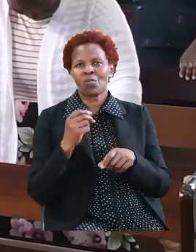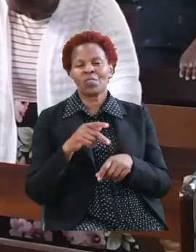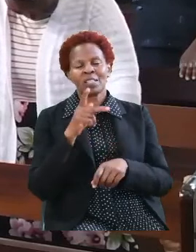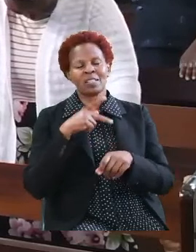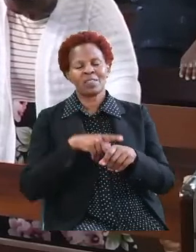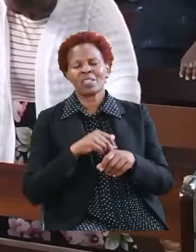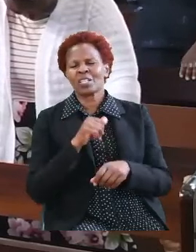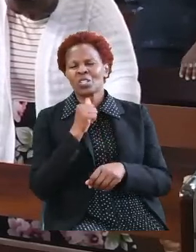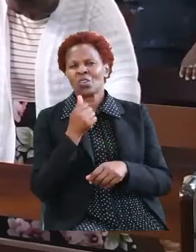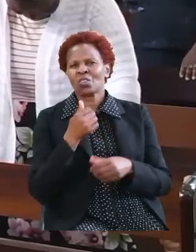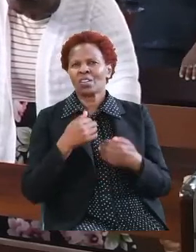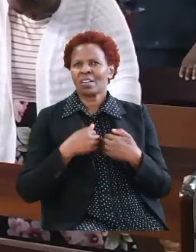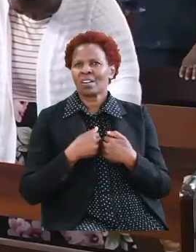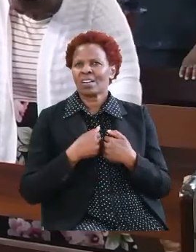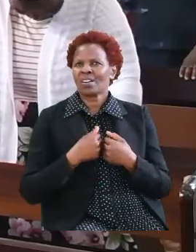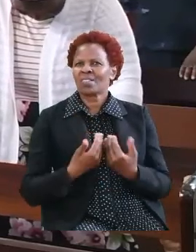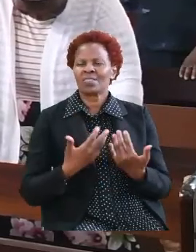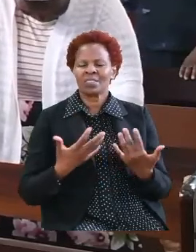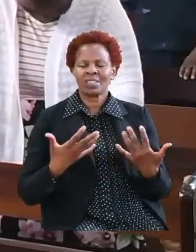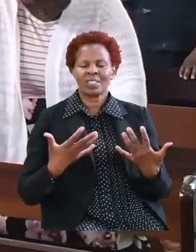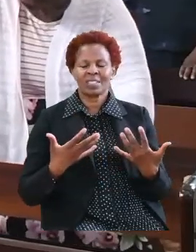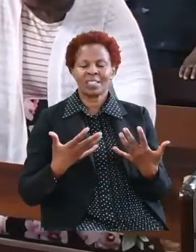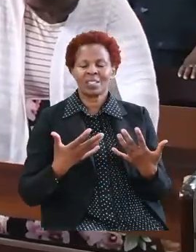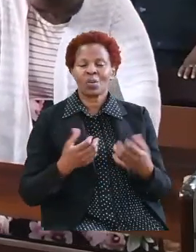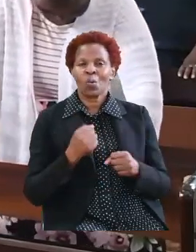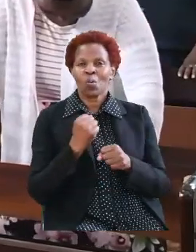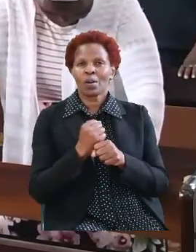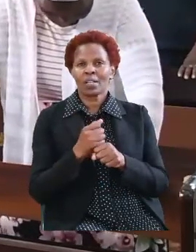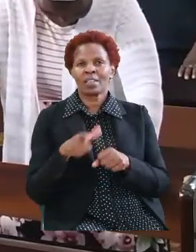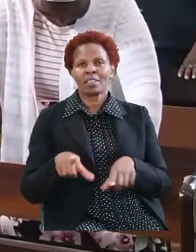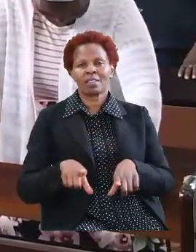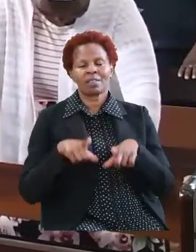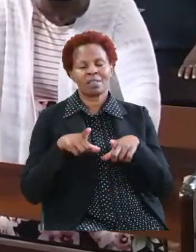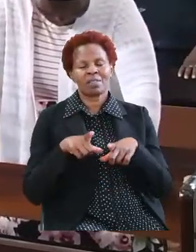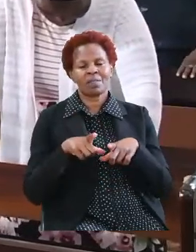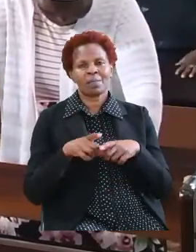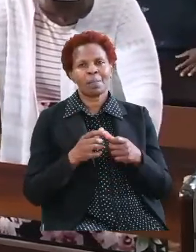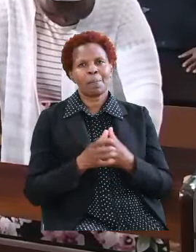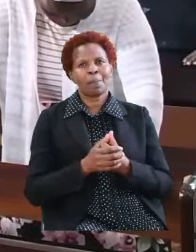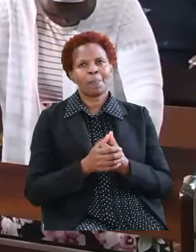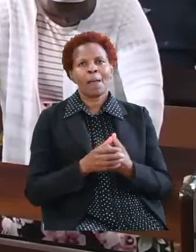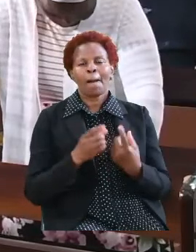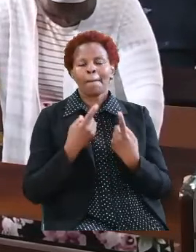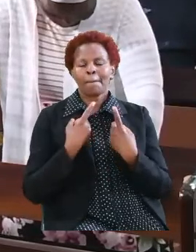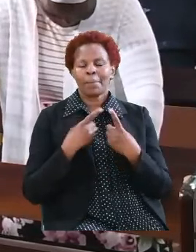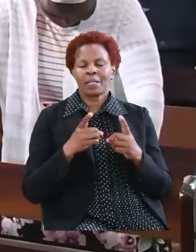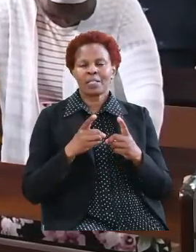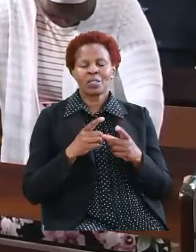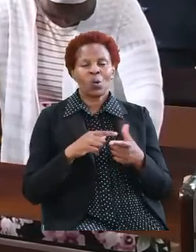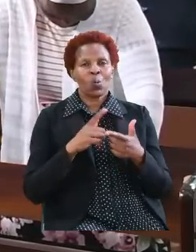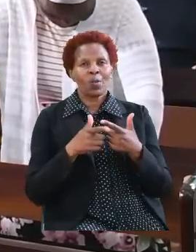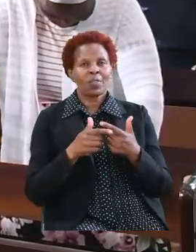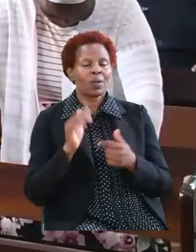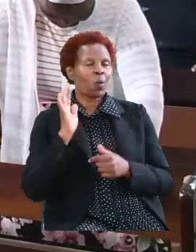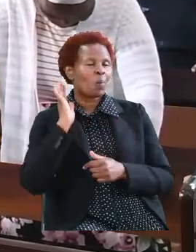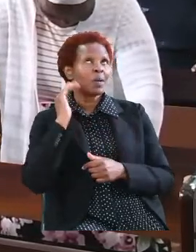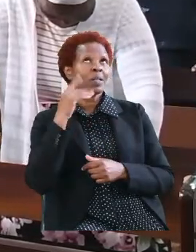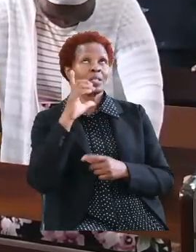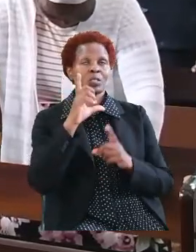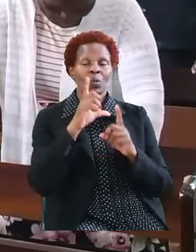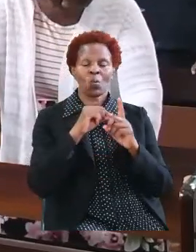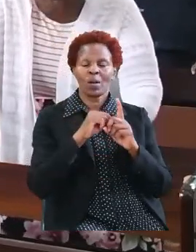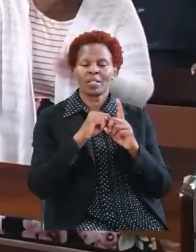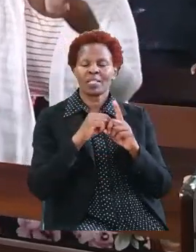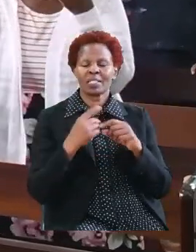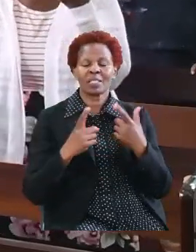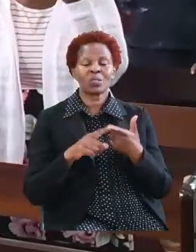didn't have such function. They didn't get such function in the things that they did. But that the obedience of the Lord